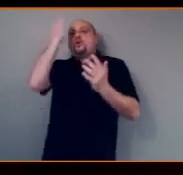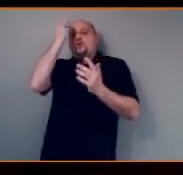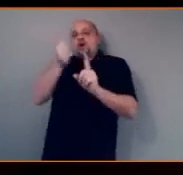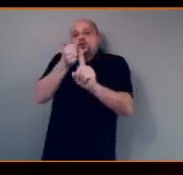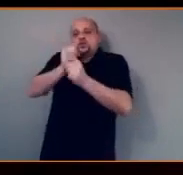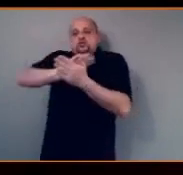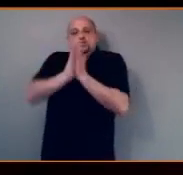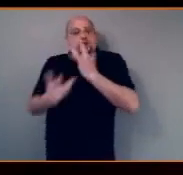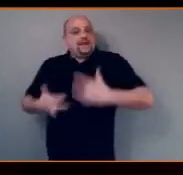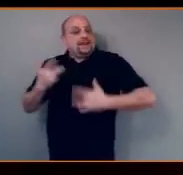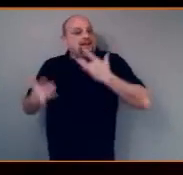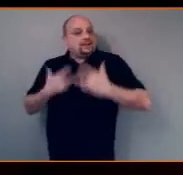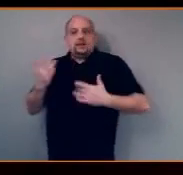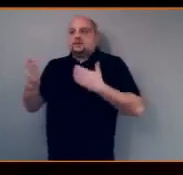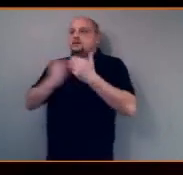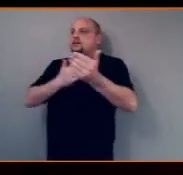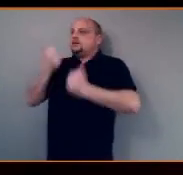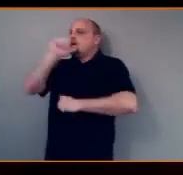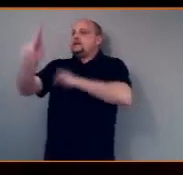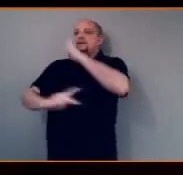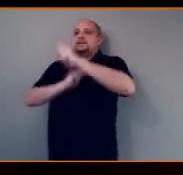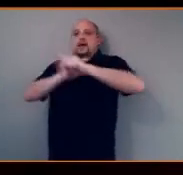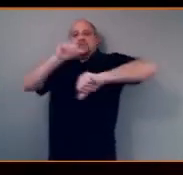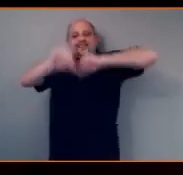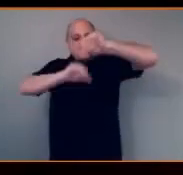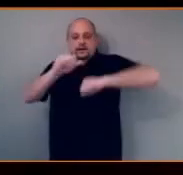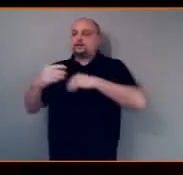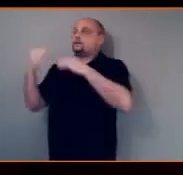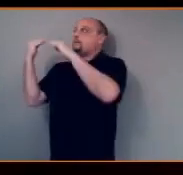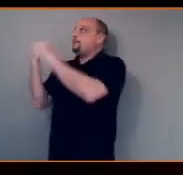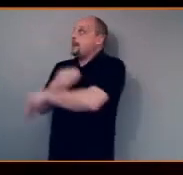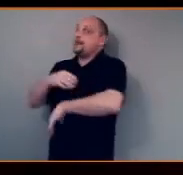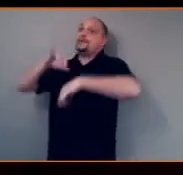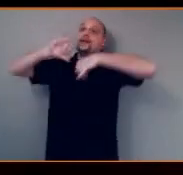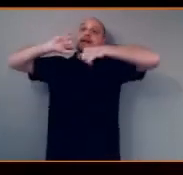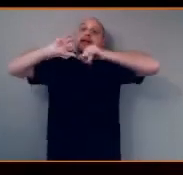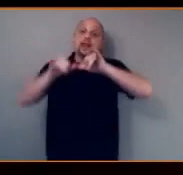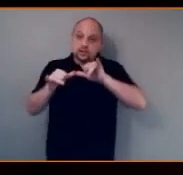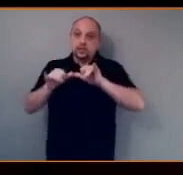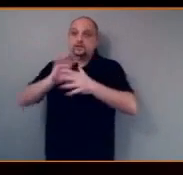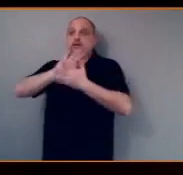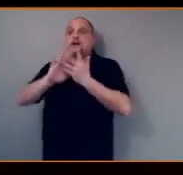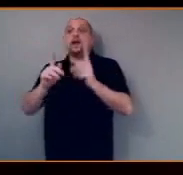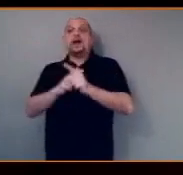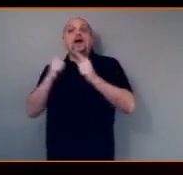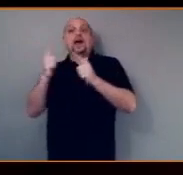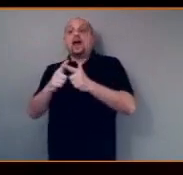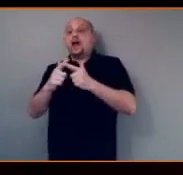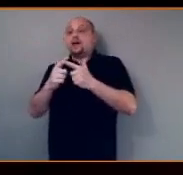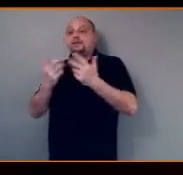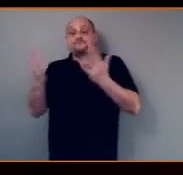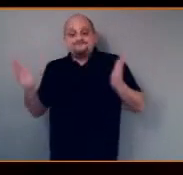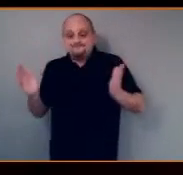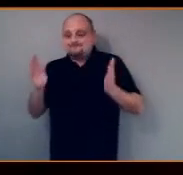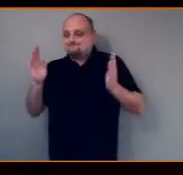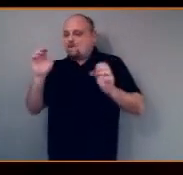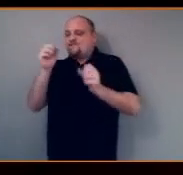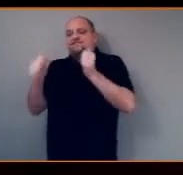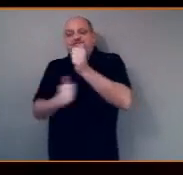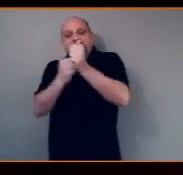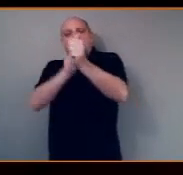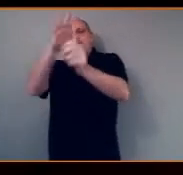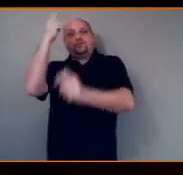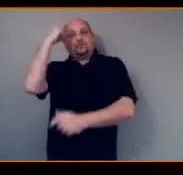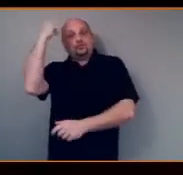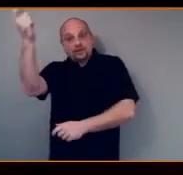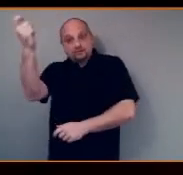that be any type of science, any type of math, engineering, and just push it forward. Follow your dreams, and you will be able to